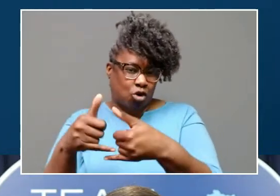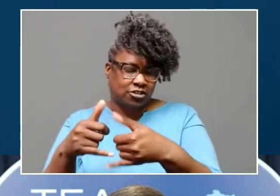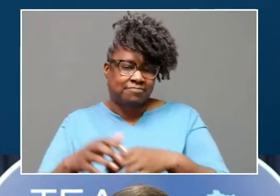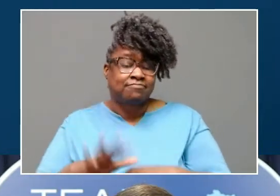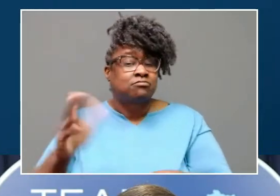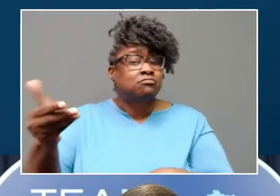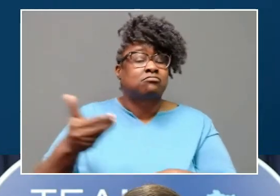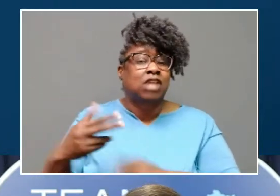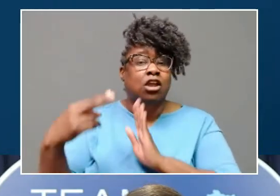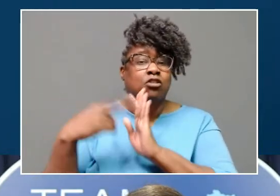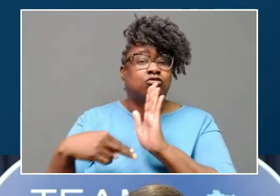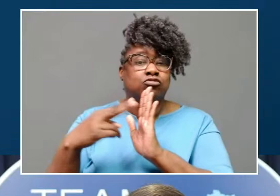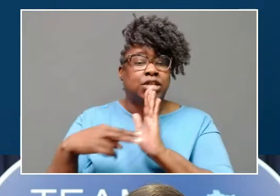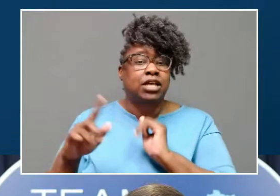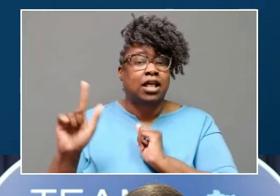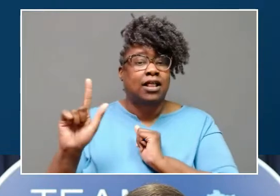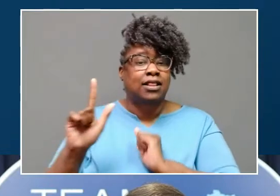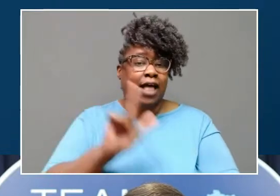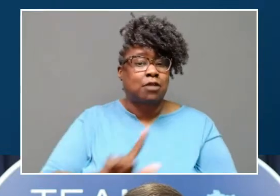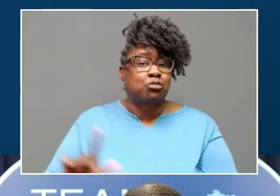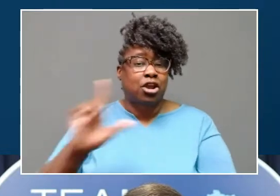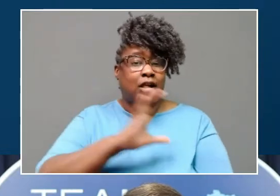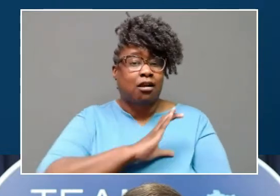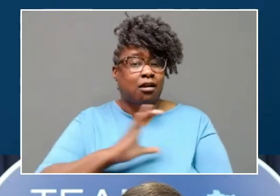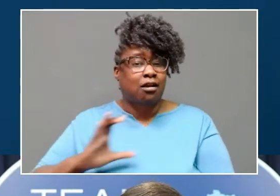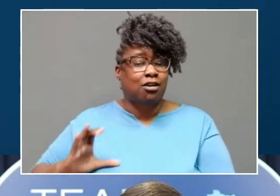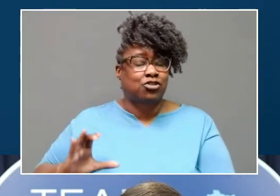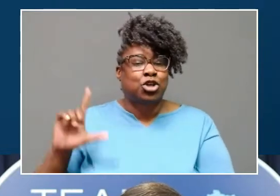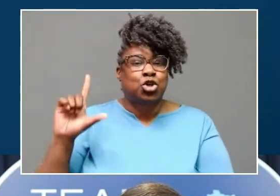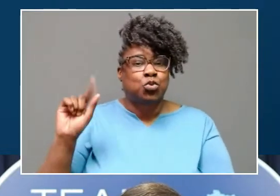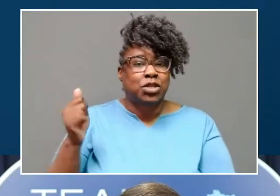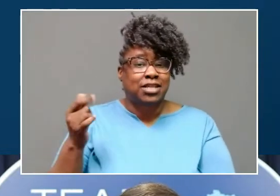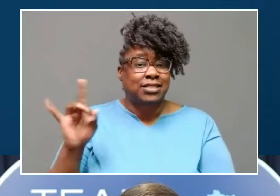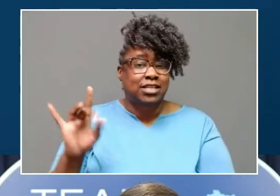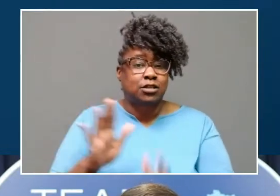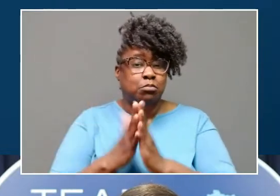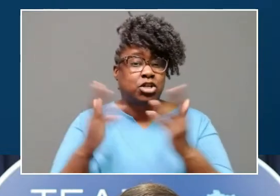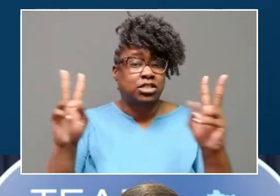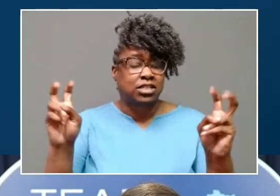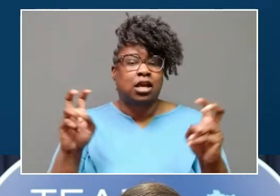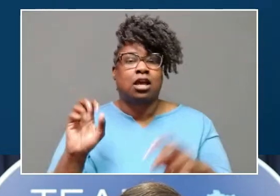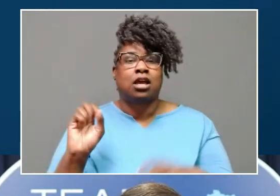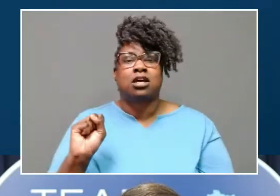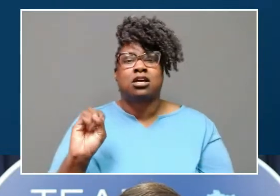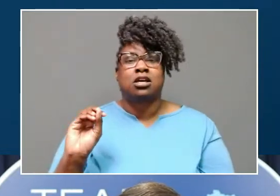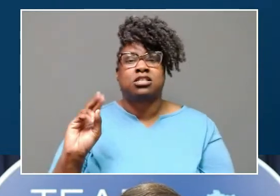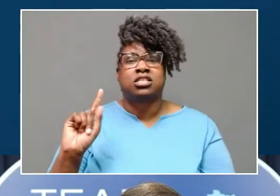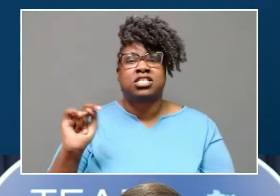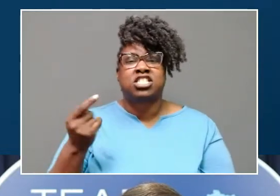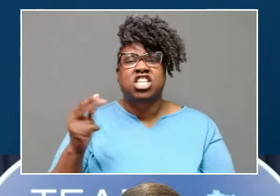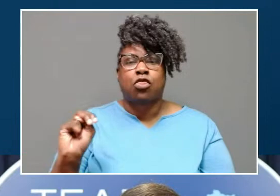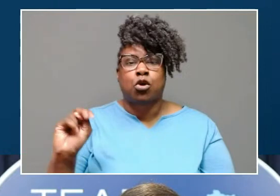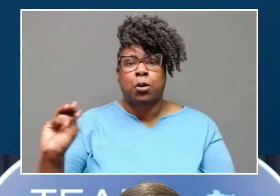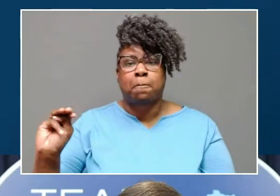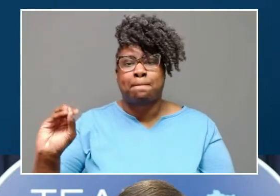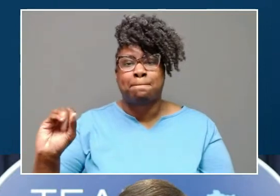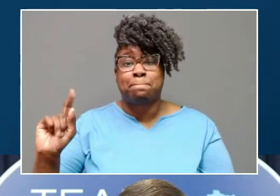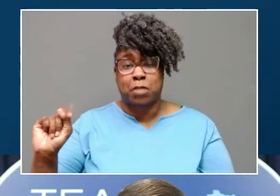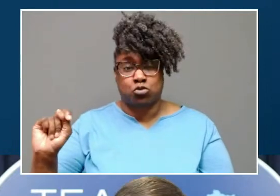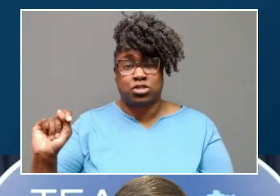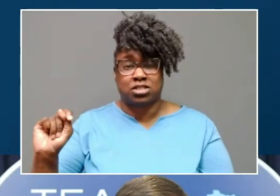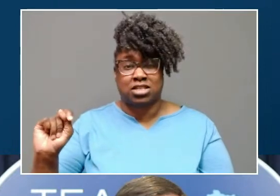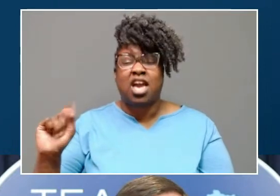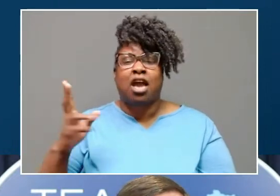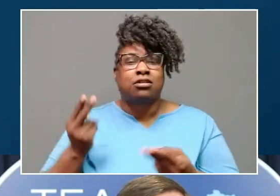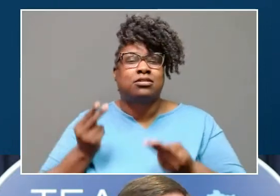at the Library of Congress. In 2018, his novel Southernmost was longlisted for the Carnegie Medal for Excellence